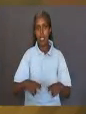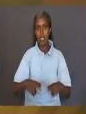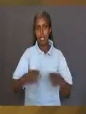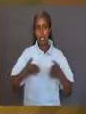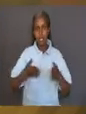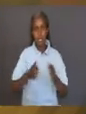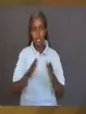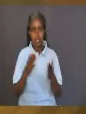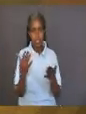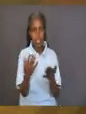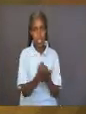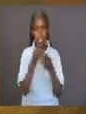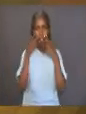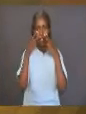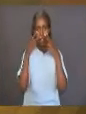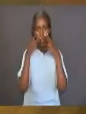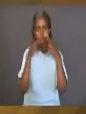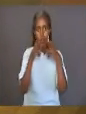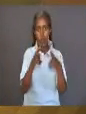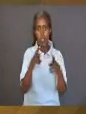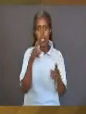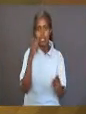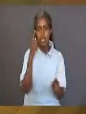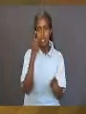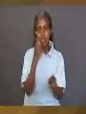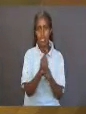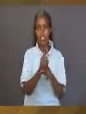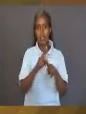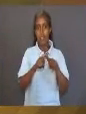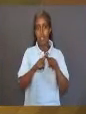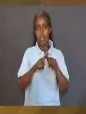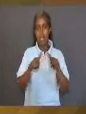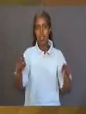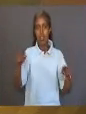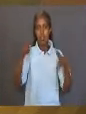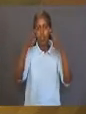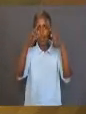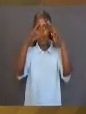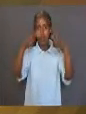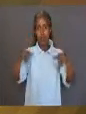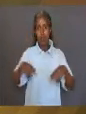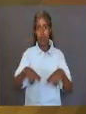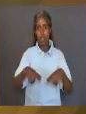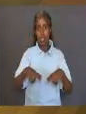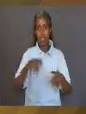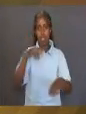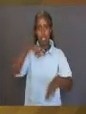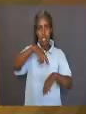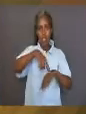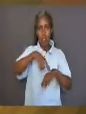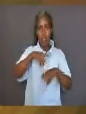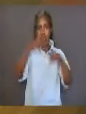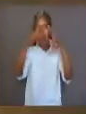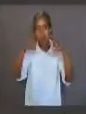us take a look at a specific kind of polygon, a regular